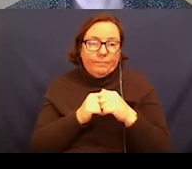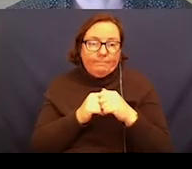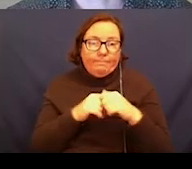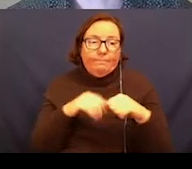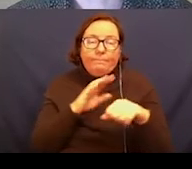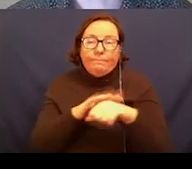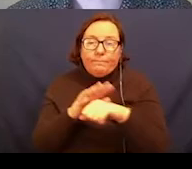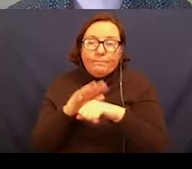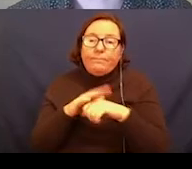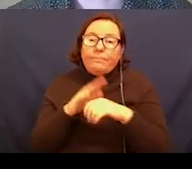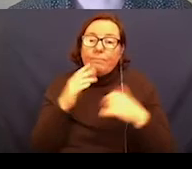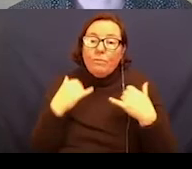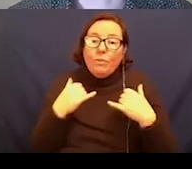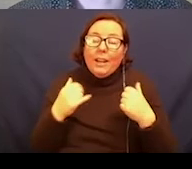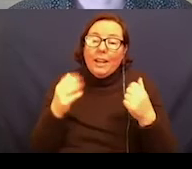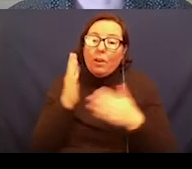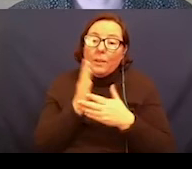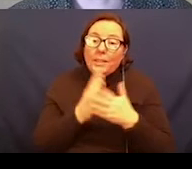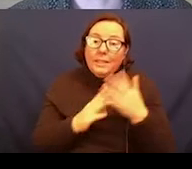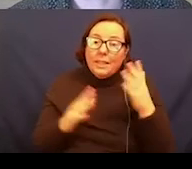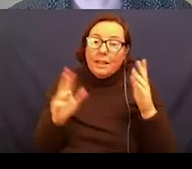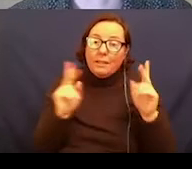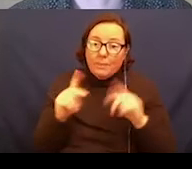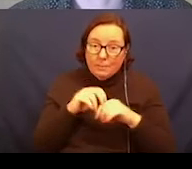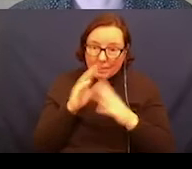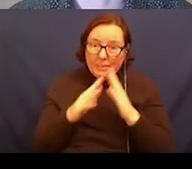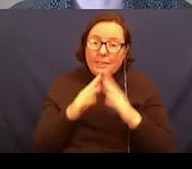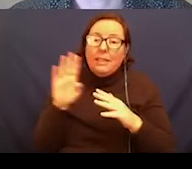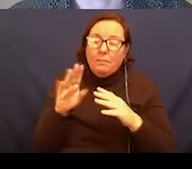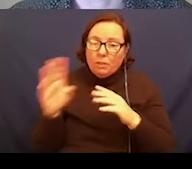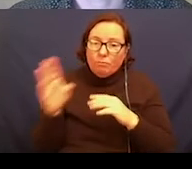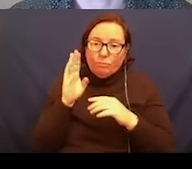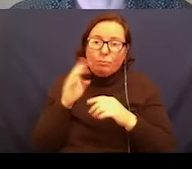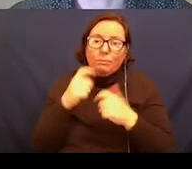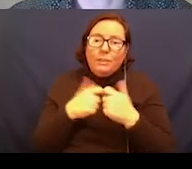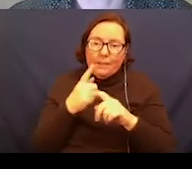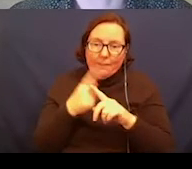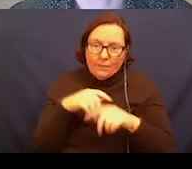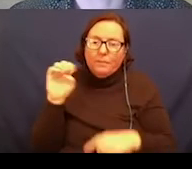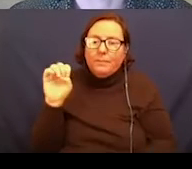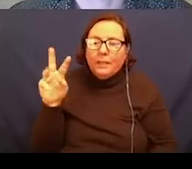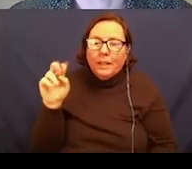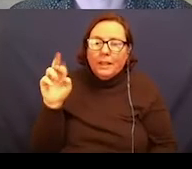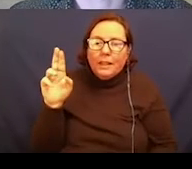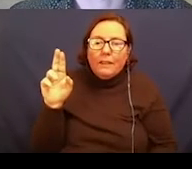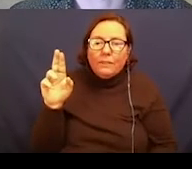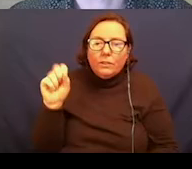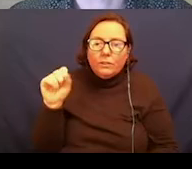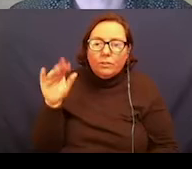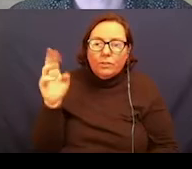Many customers currently receive their electricity from Eversource, the local utility,